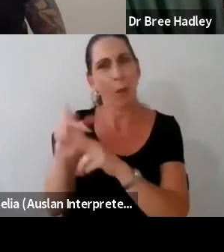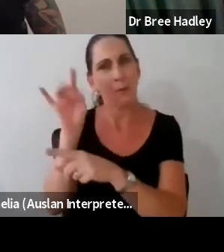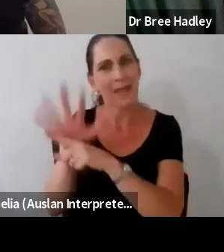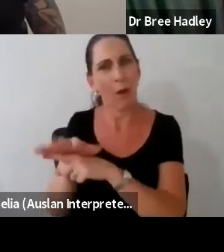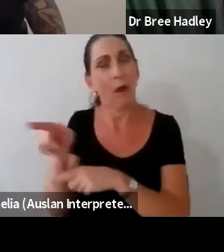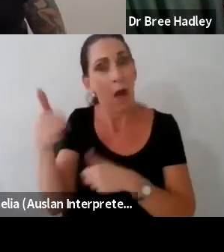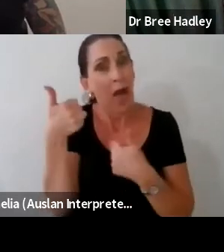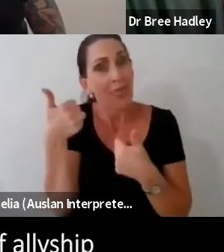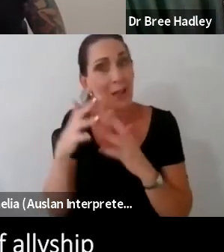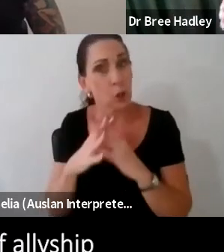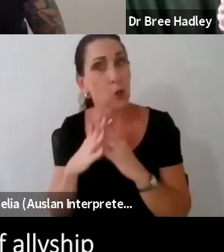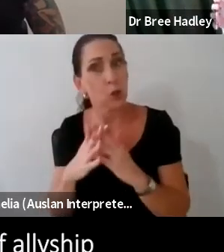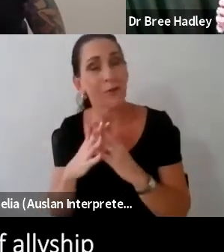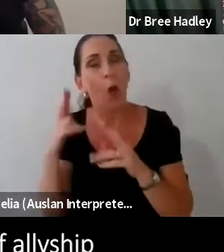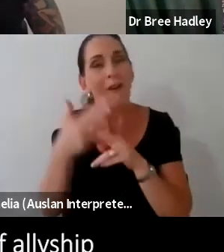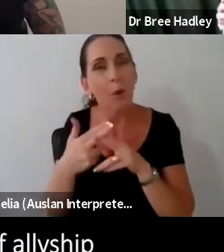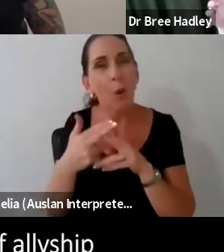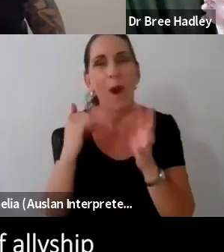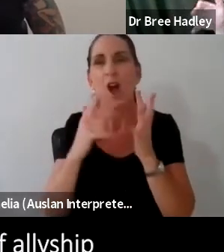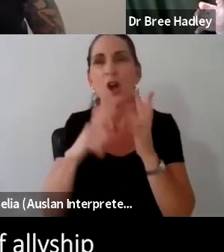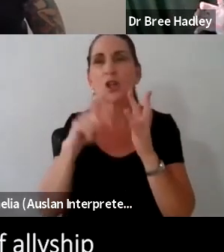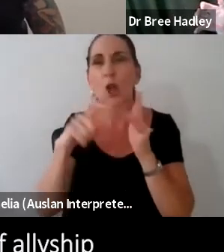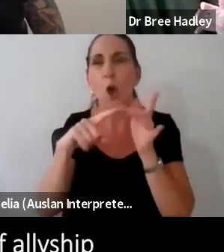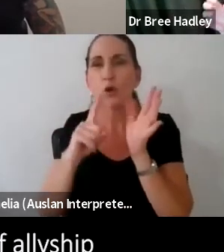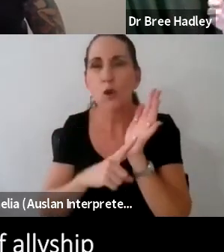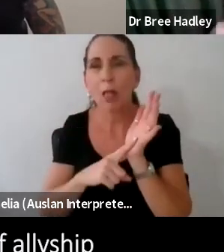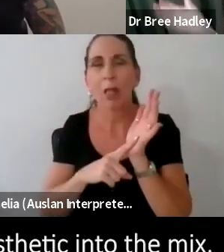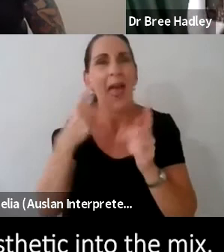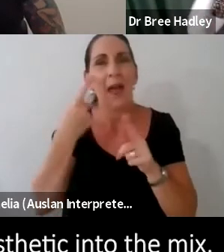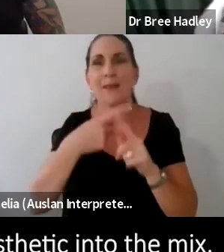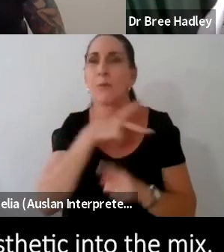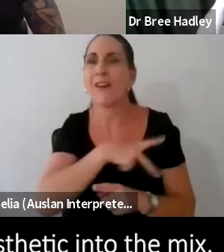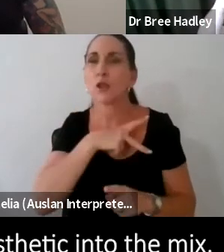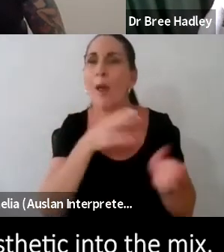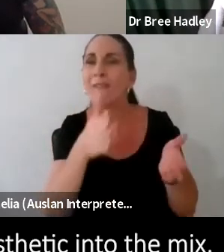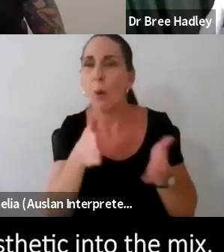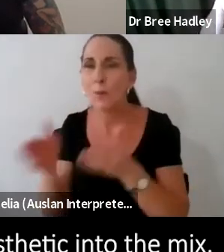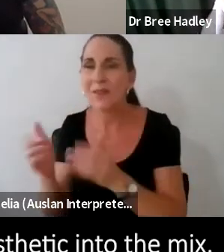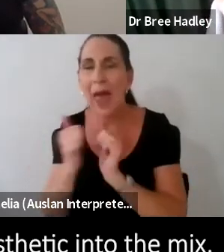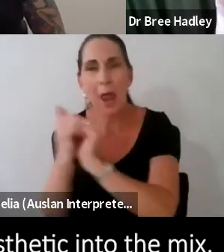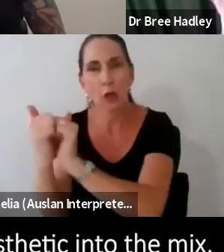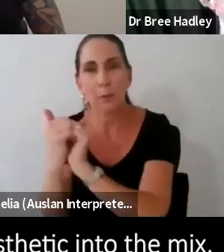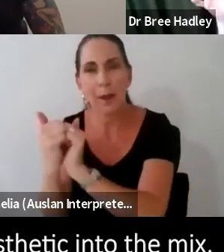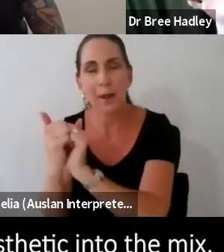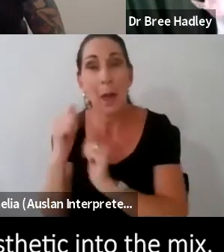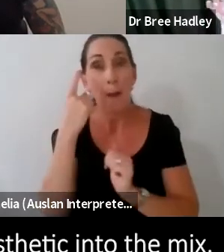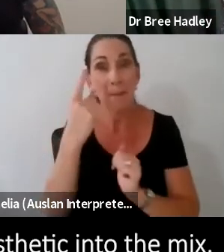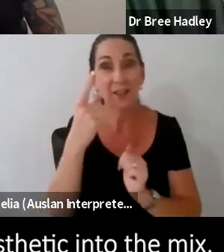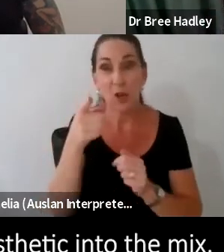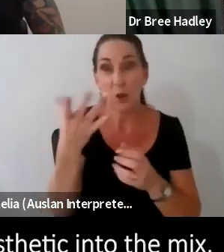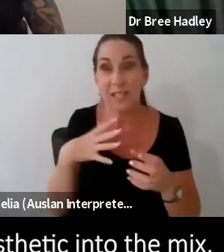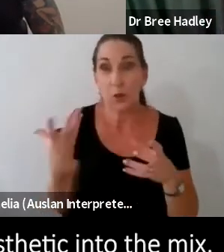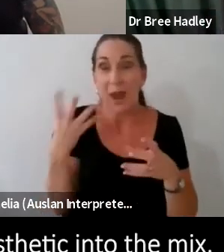about social forms of allyship and professional forms of allyship. But when we add the aesthetic into the mix, we've got other